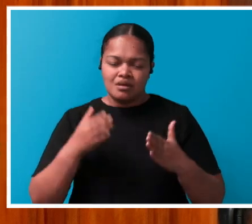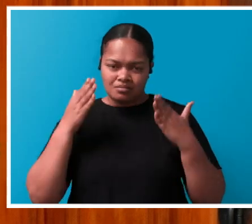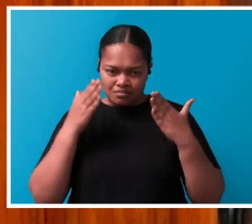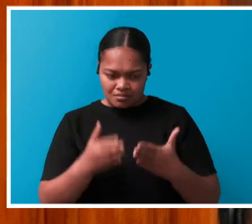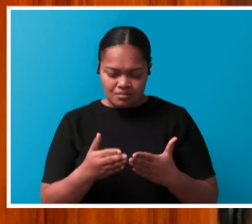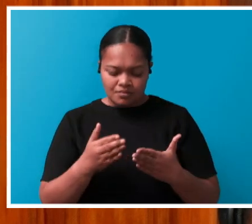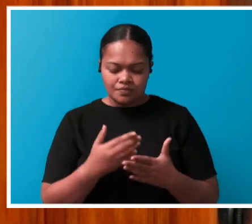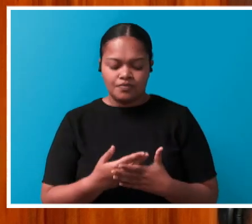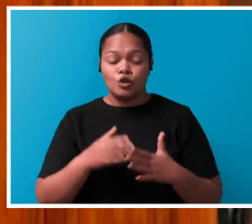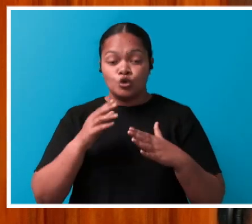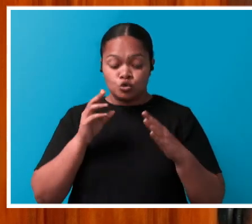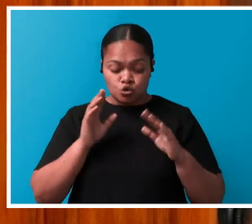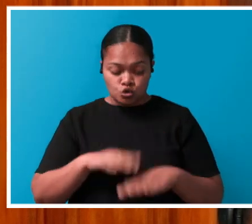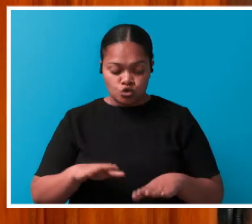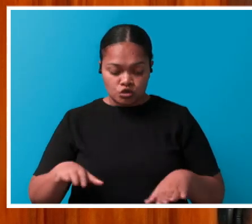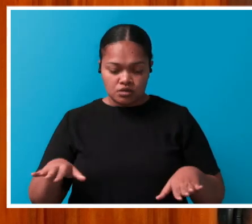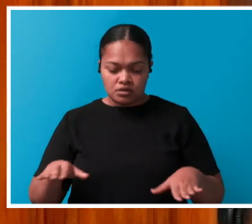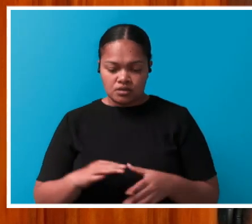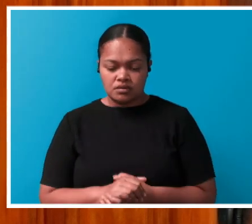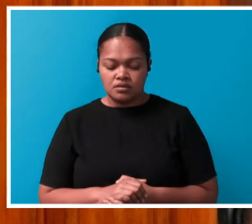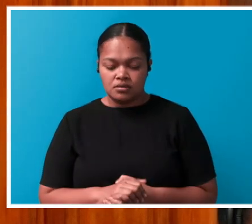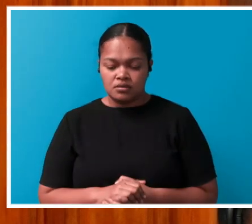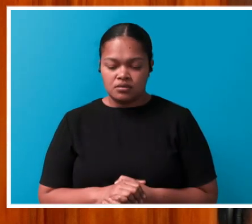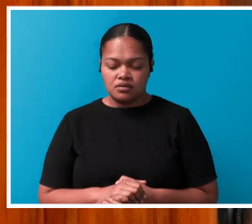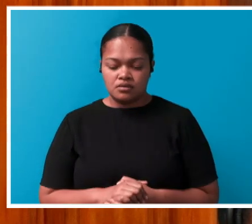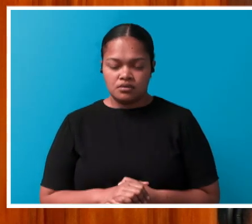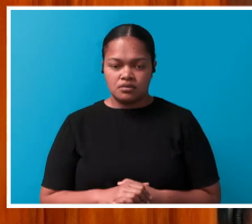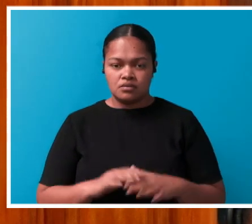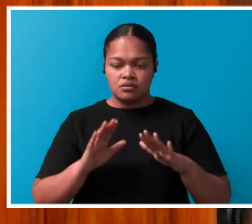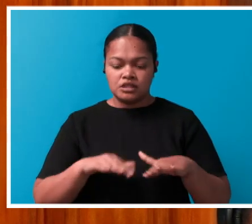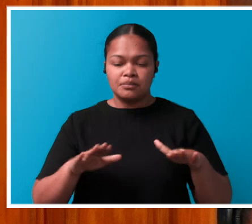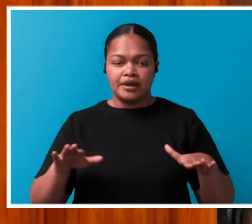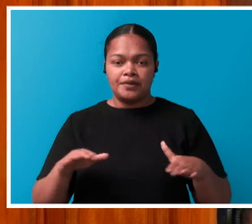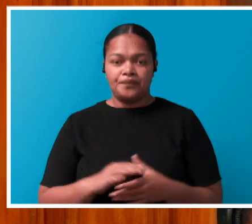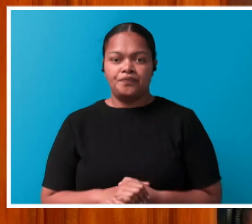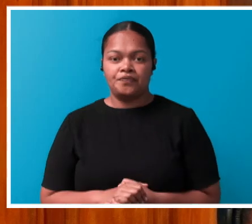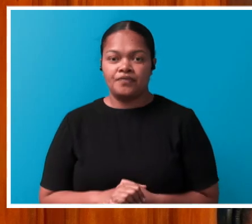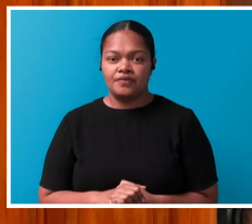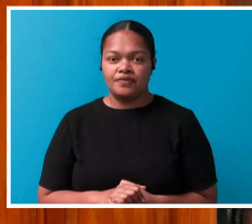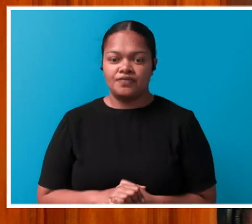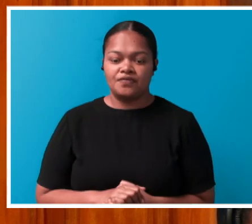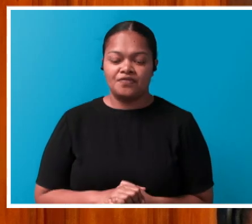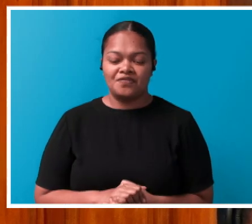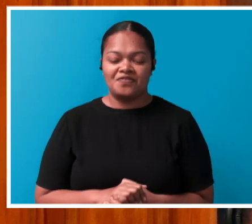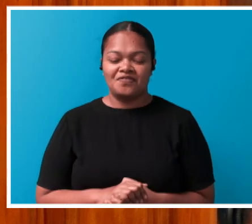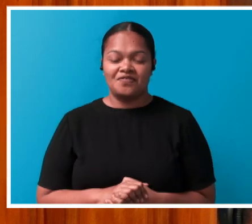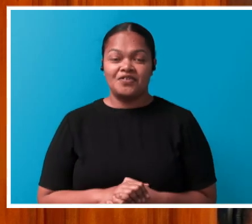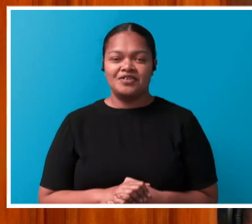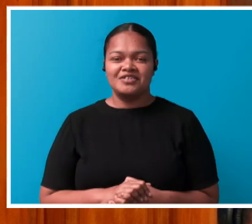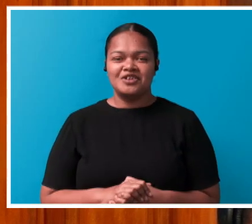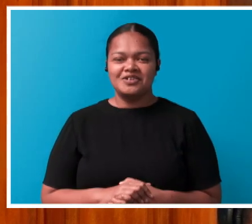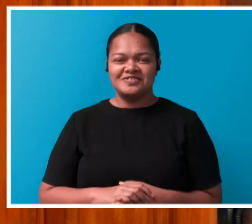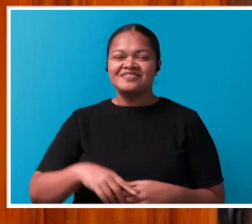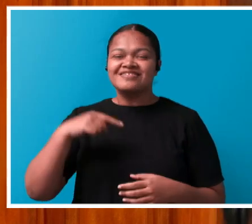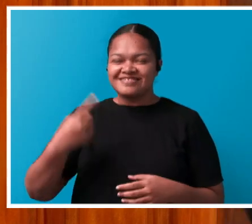women, the children, the elderly, and the vulnerable in the community. Speaker said the coalition government